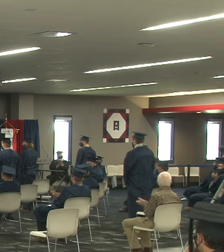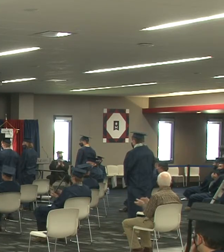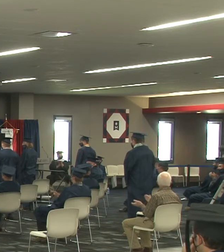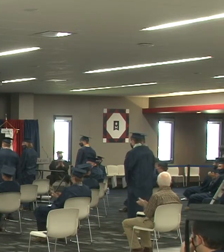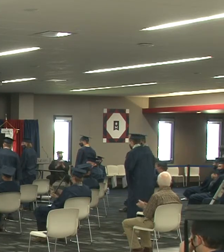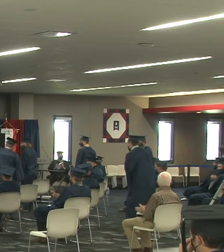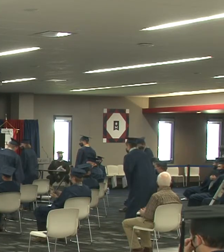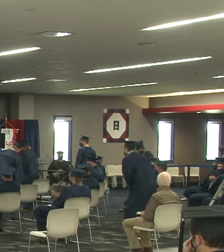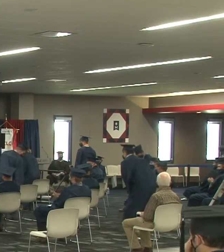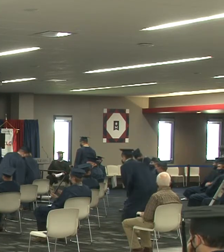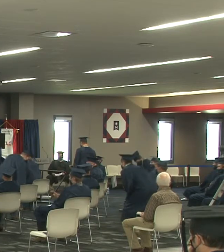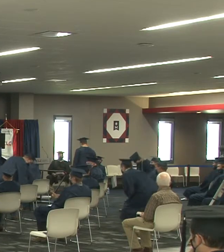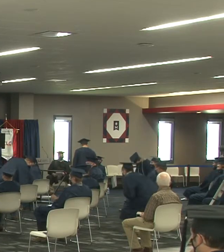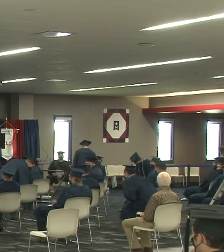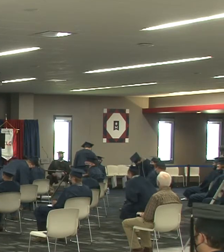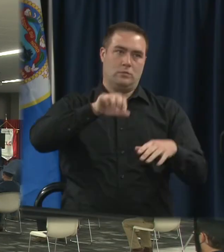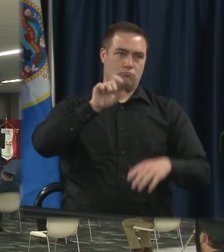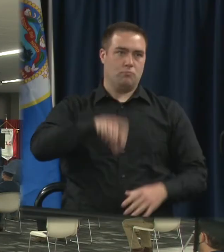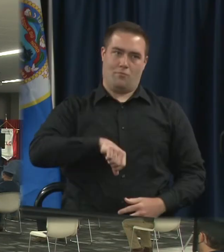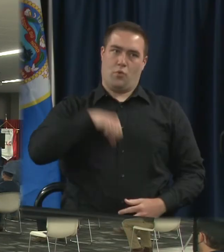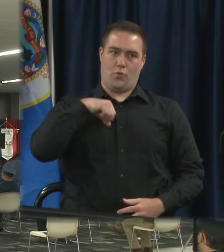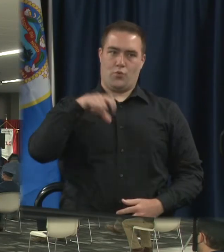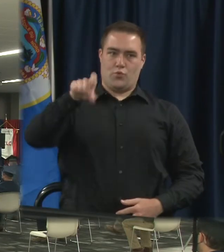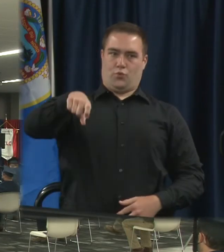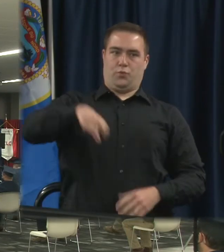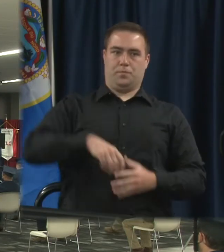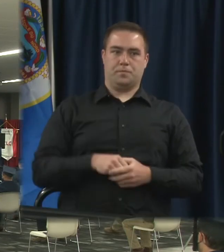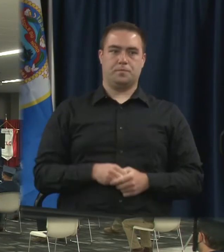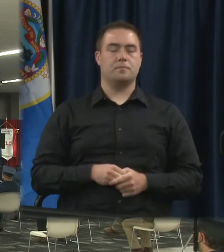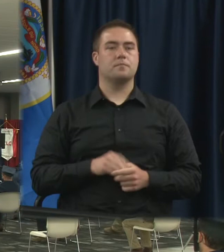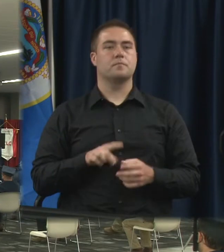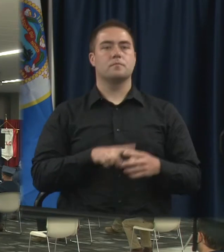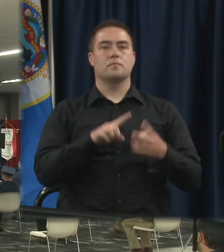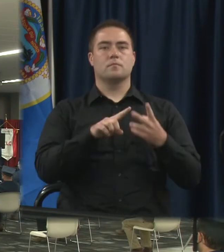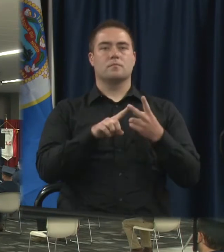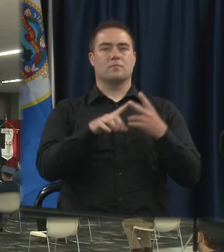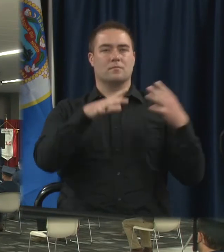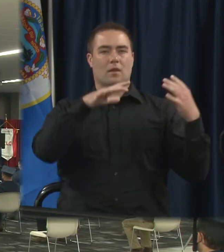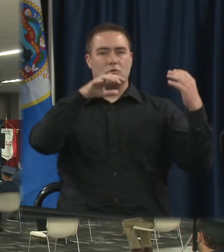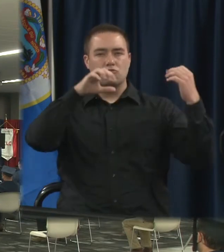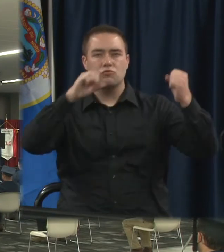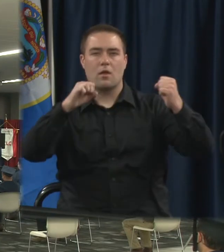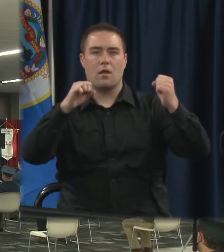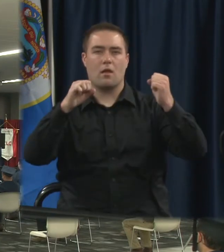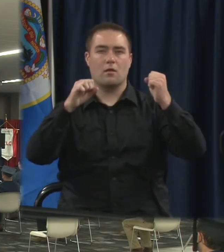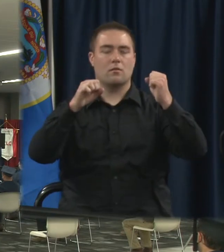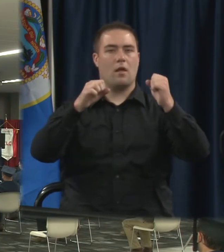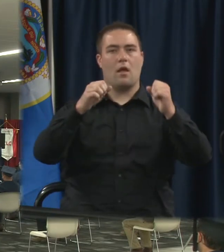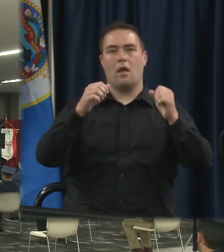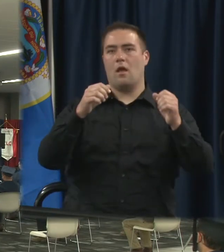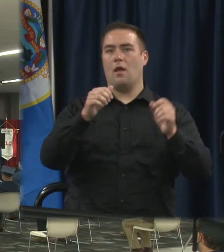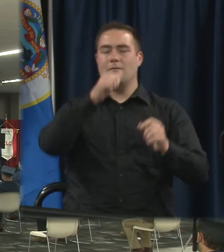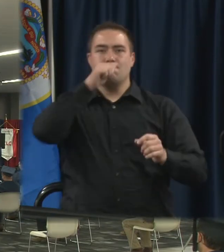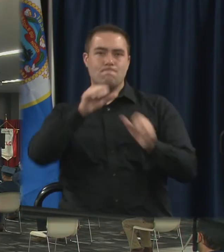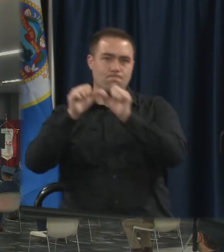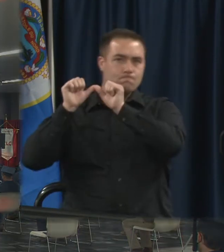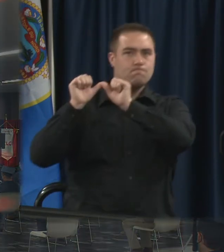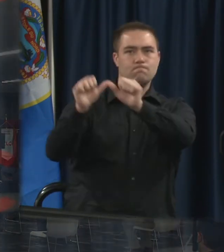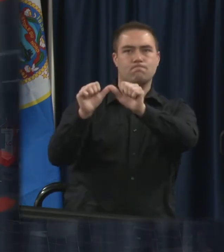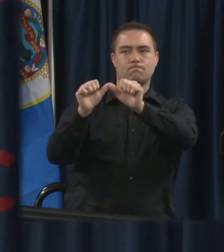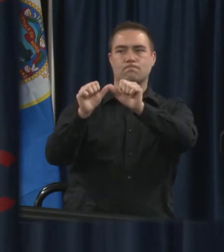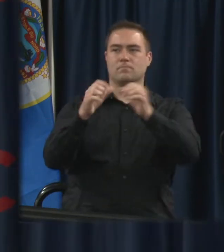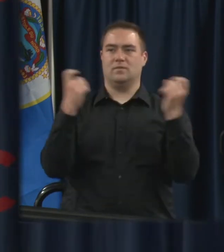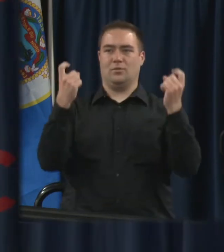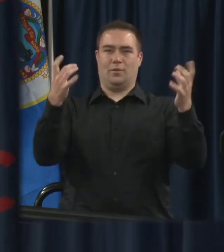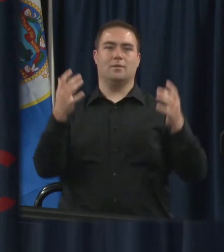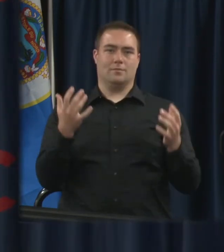Thank you. So much to be proud of. We also celebrate the strength and resilience of our students. So I'm going to ask you to stand up